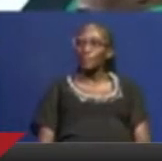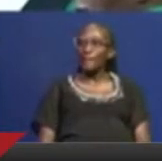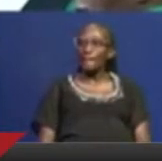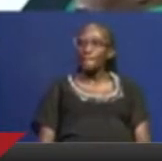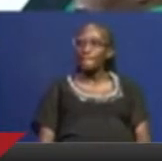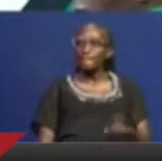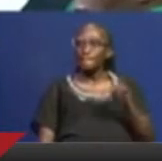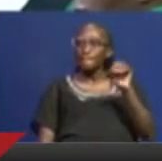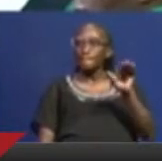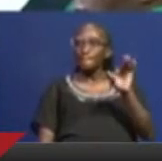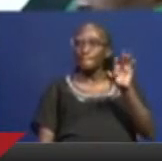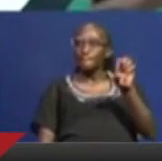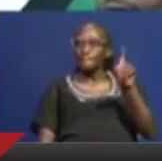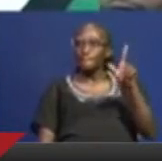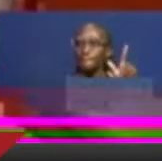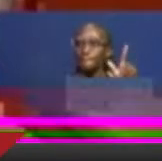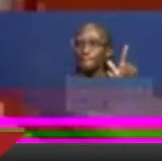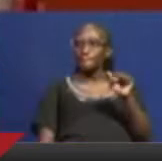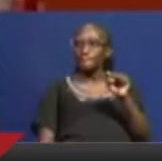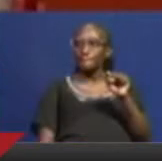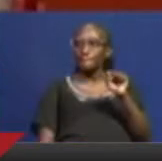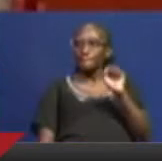Langata Felix Odiwor Kode.